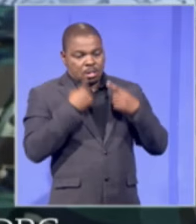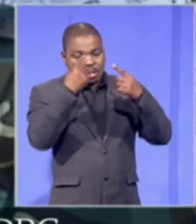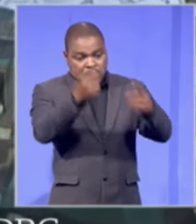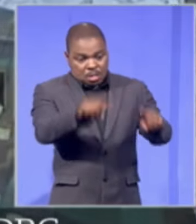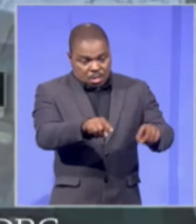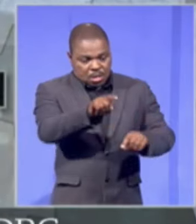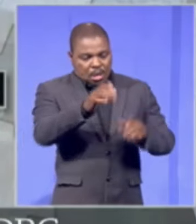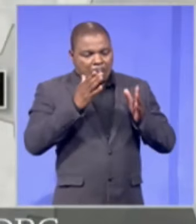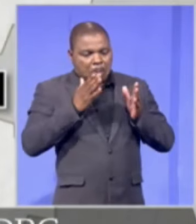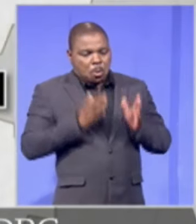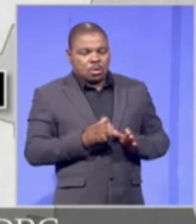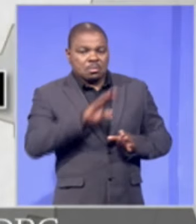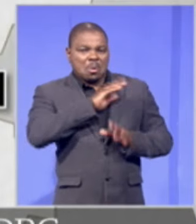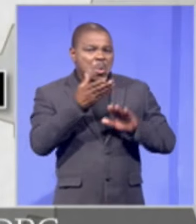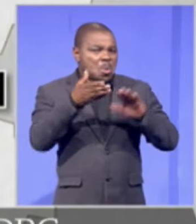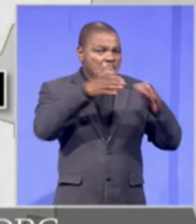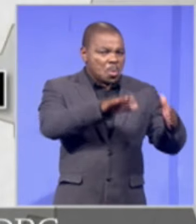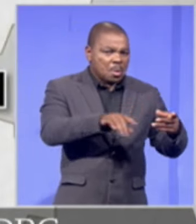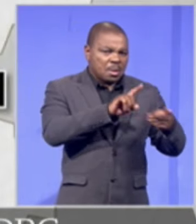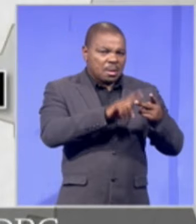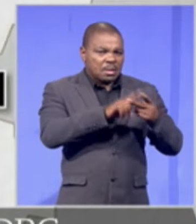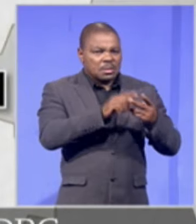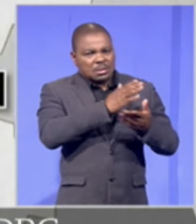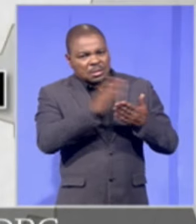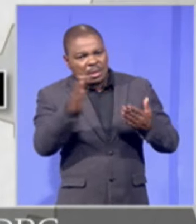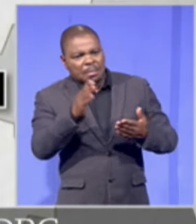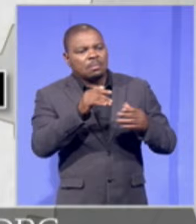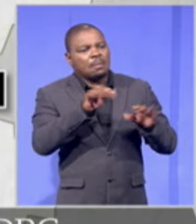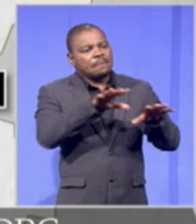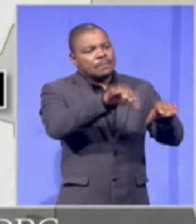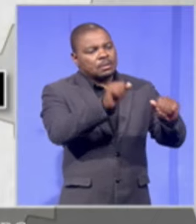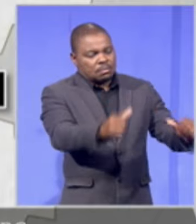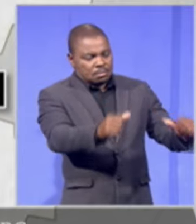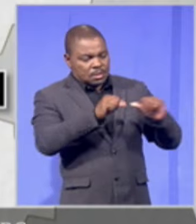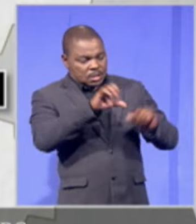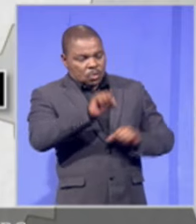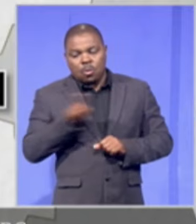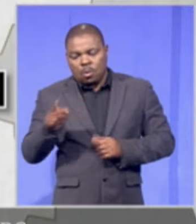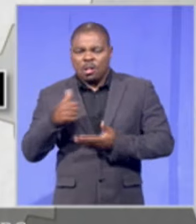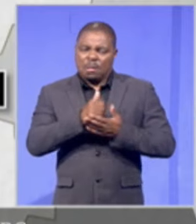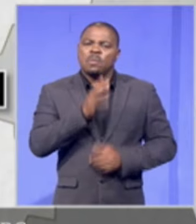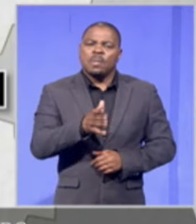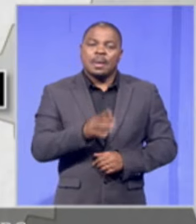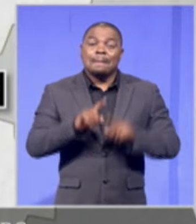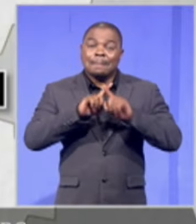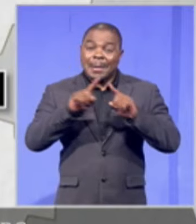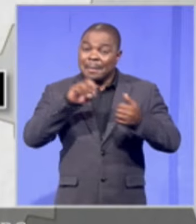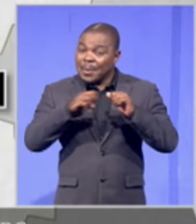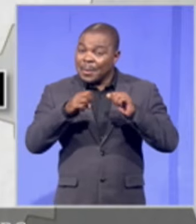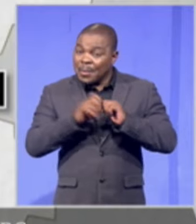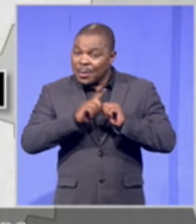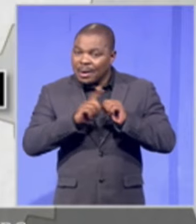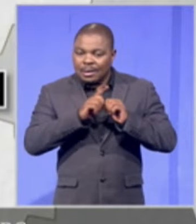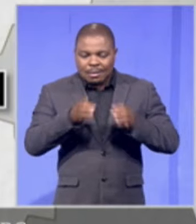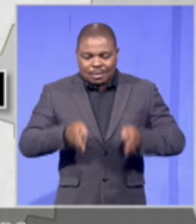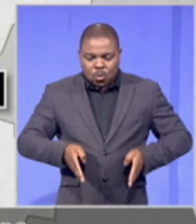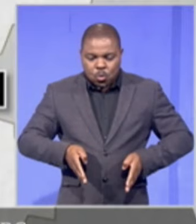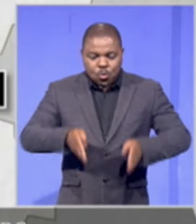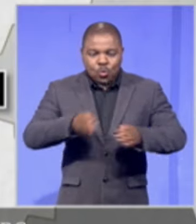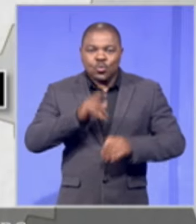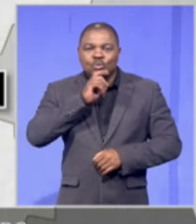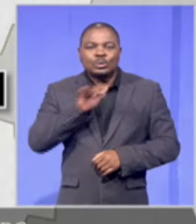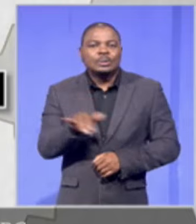ena ho kenyelletswa le bao ba tla tlameha hore ba tliswe Afrika Borwa empa bothata bo teng ke hore ho tla tsamauwa ka tsela